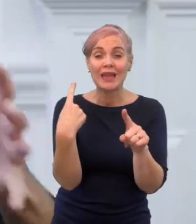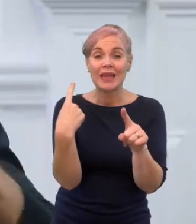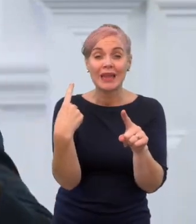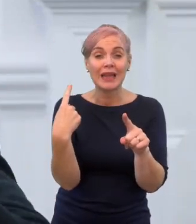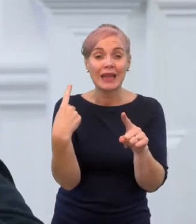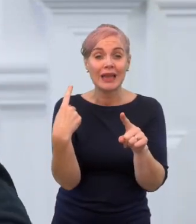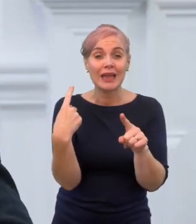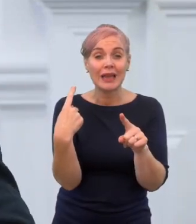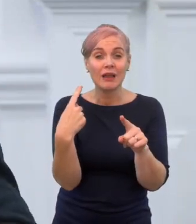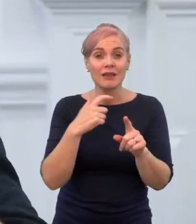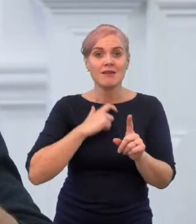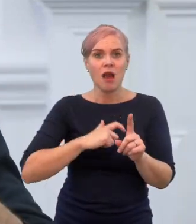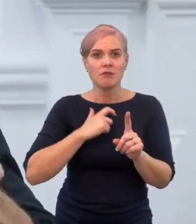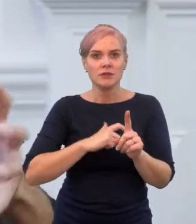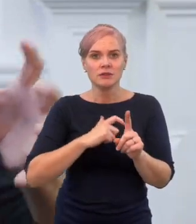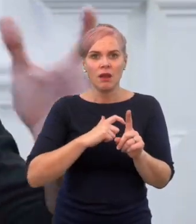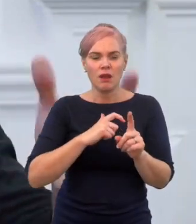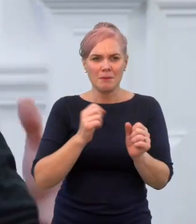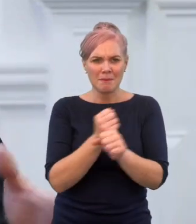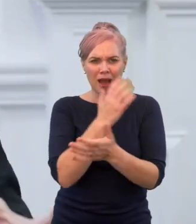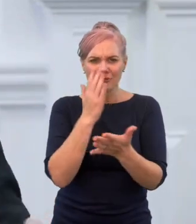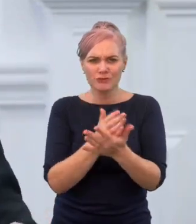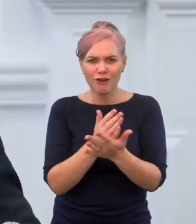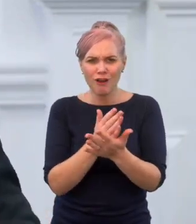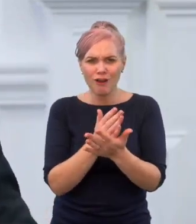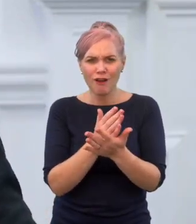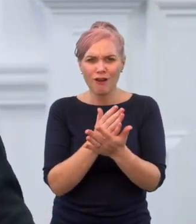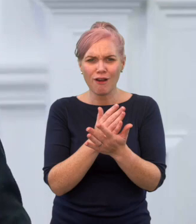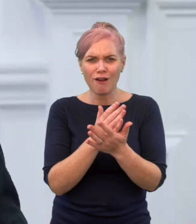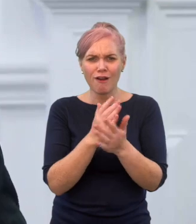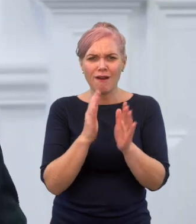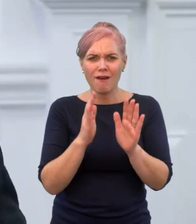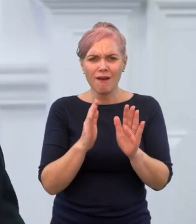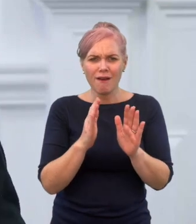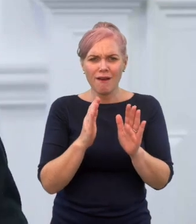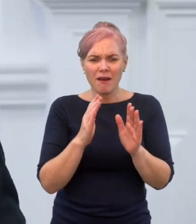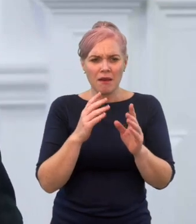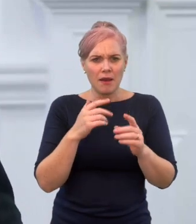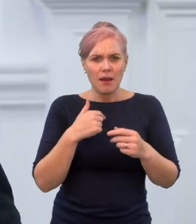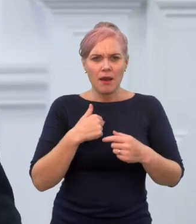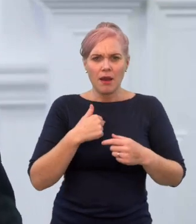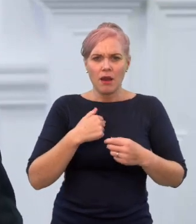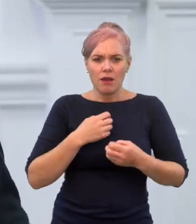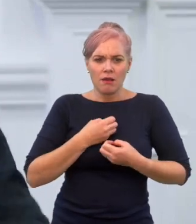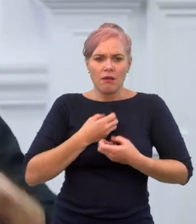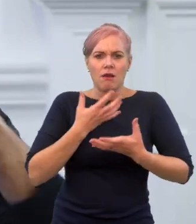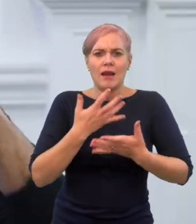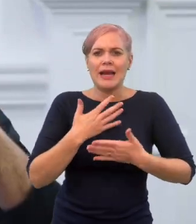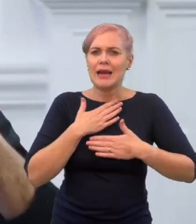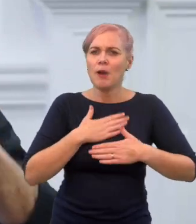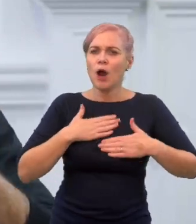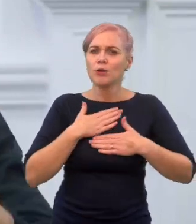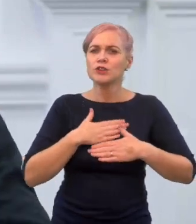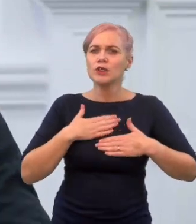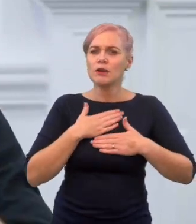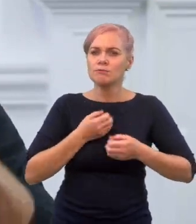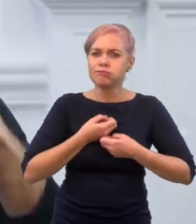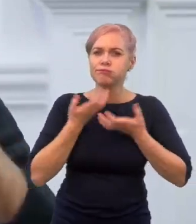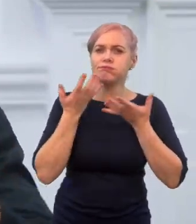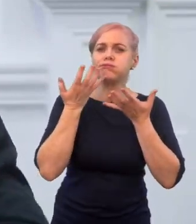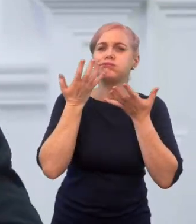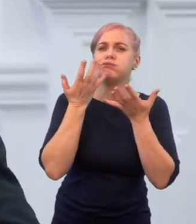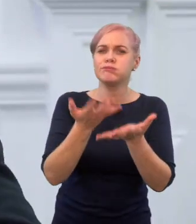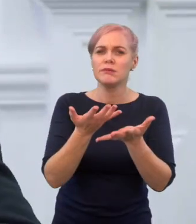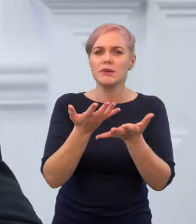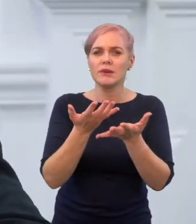quick and so short with each character, it's making sure, you know, the pressure of making sure you hit the